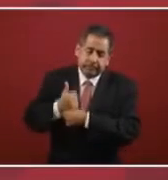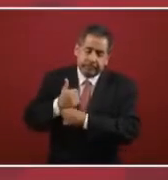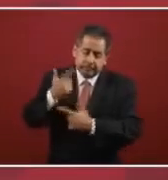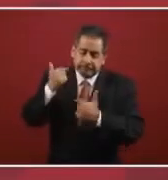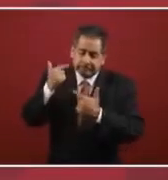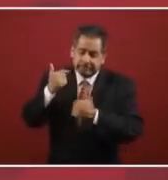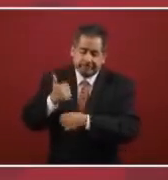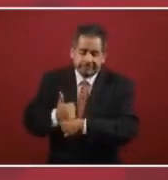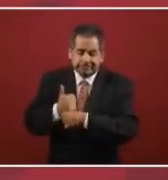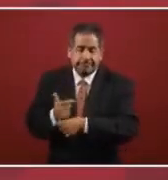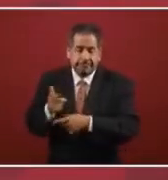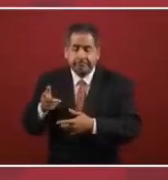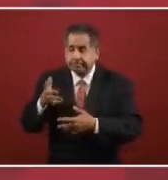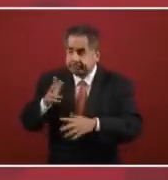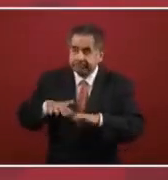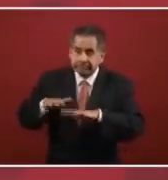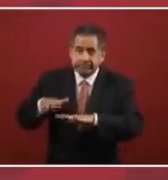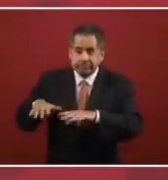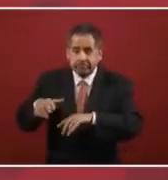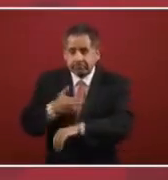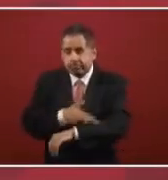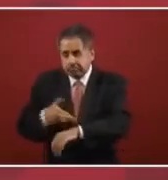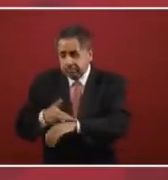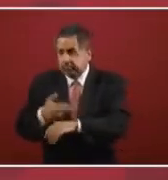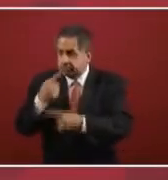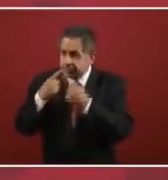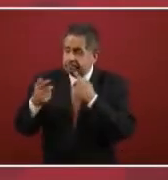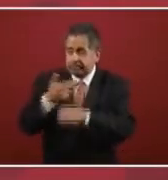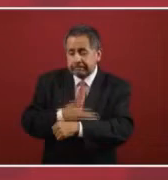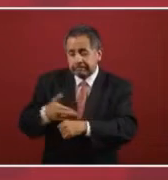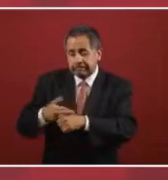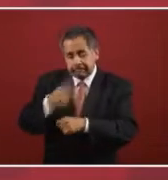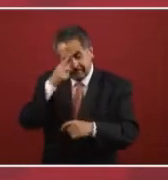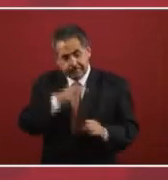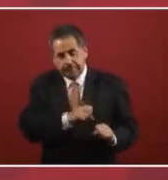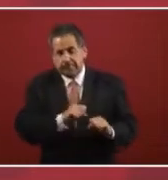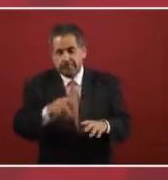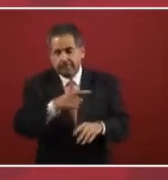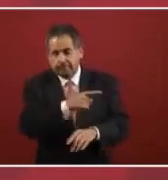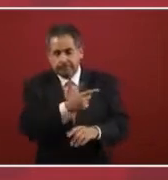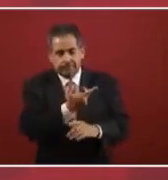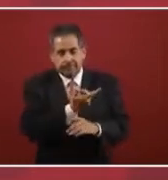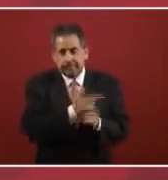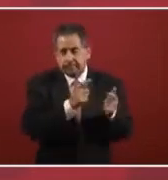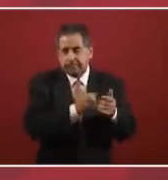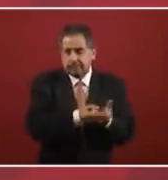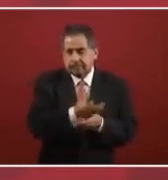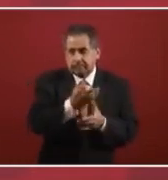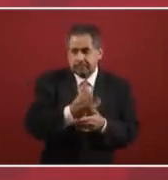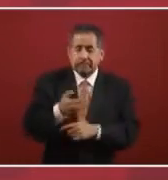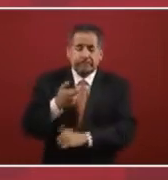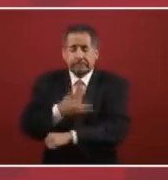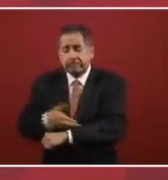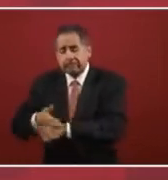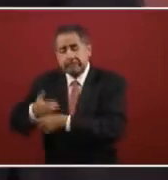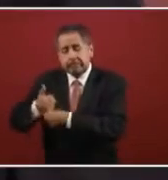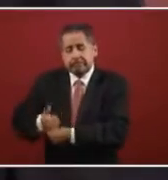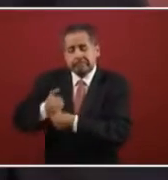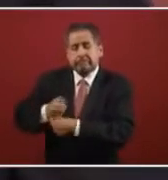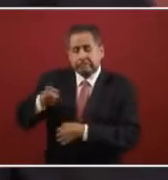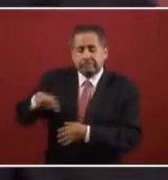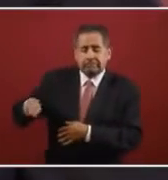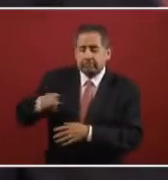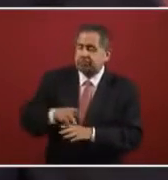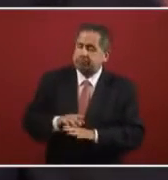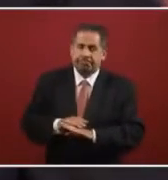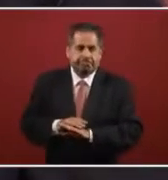suffering, andan then they're haciendo gestiones are para que complaining se liberen a that sus hijos. they're